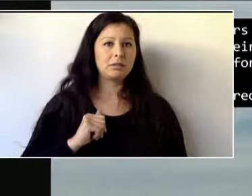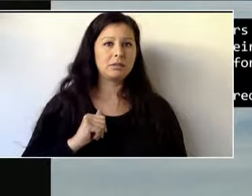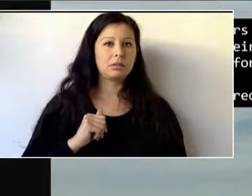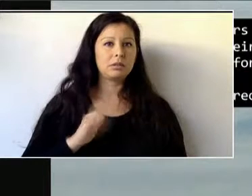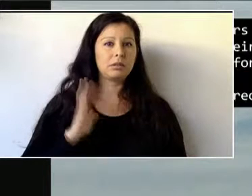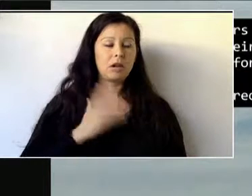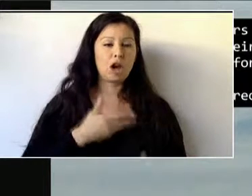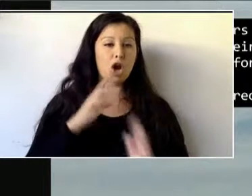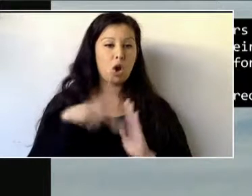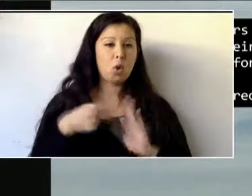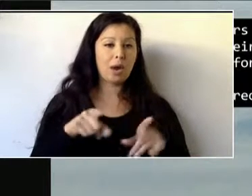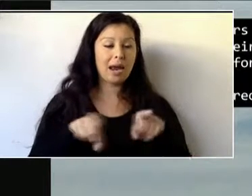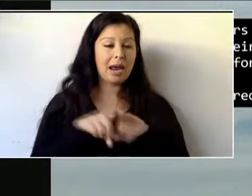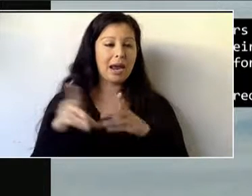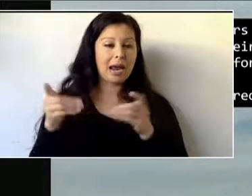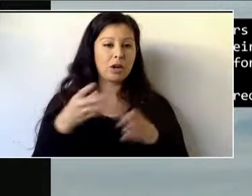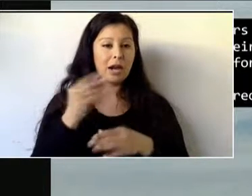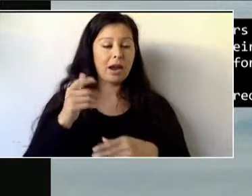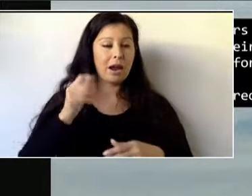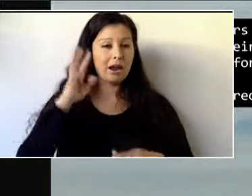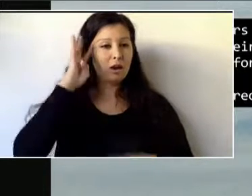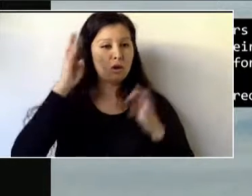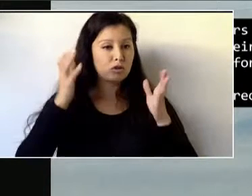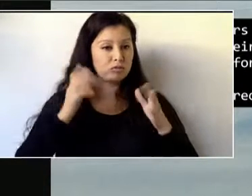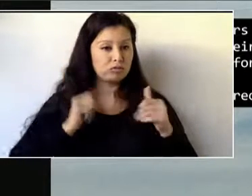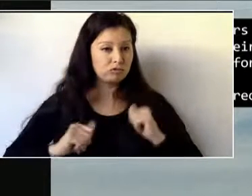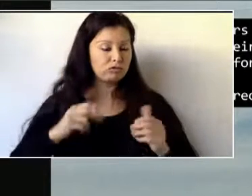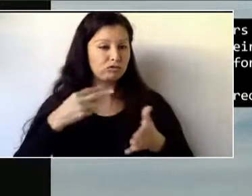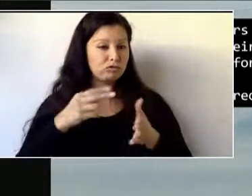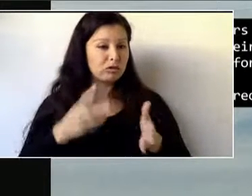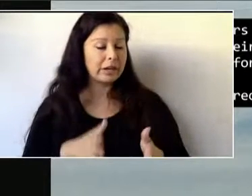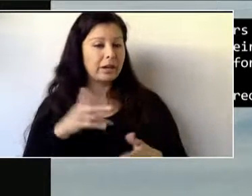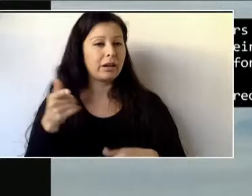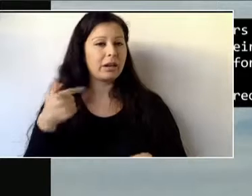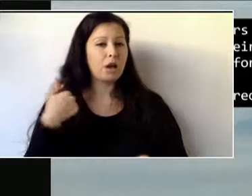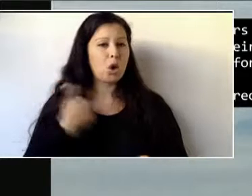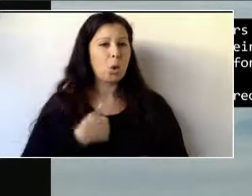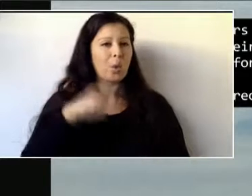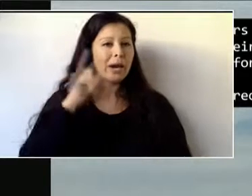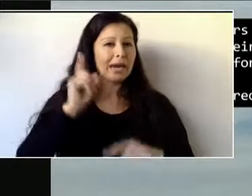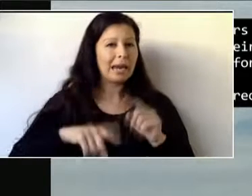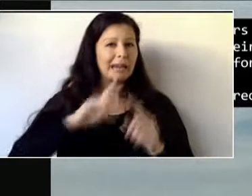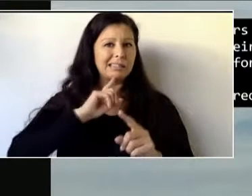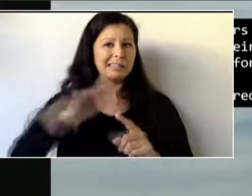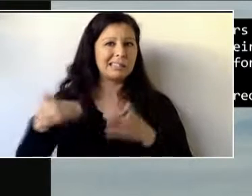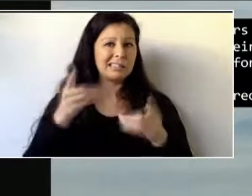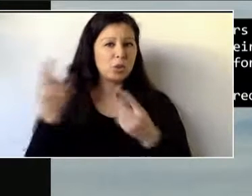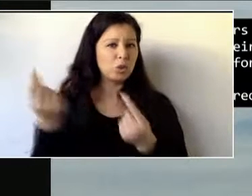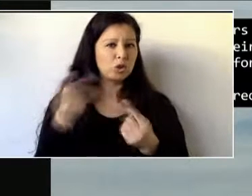our role as director and choreographer, we are no longer to dictate what they should do